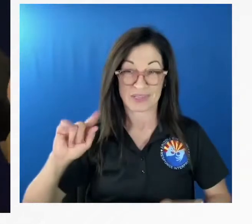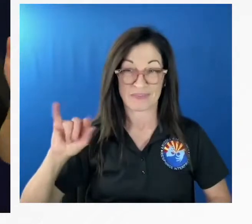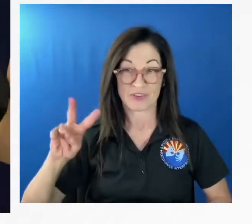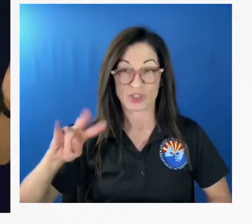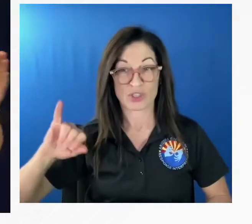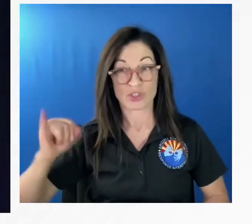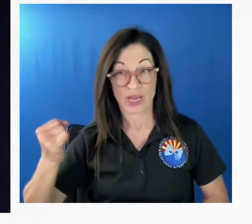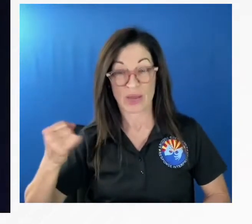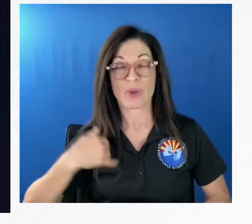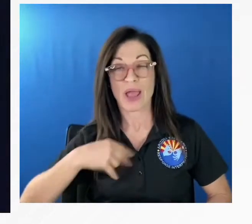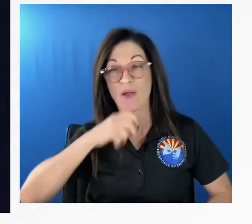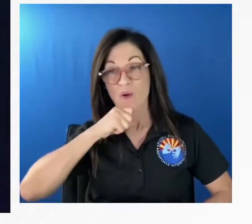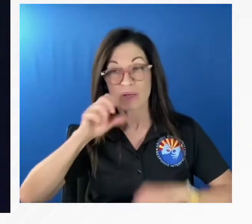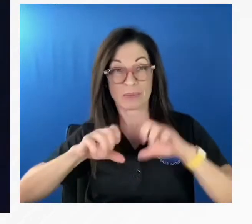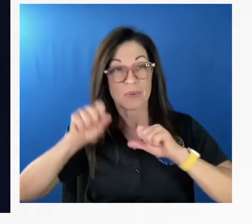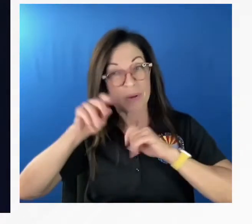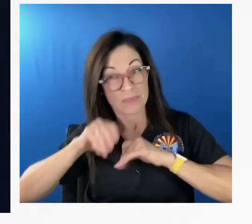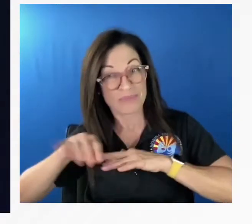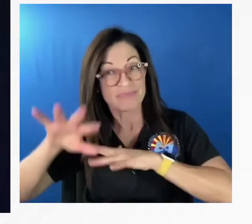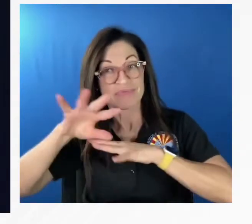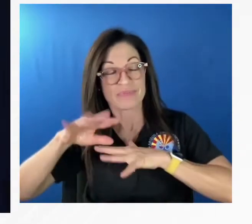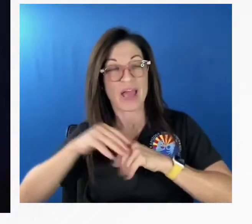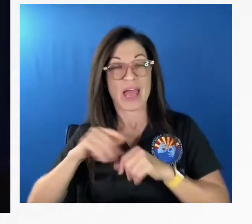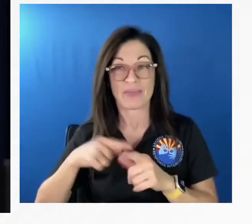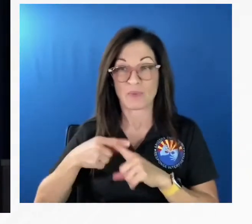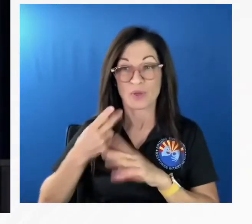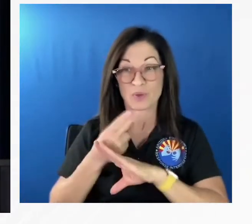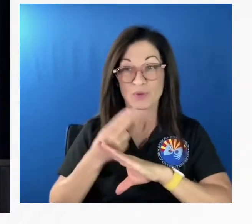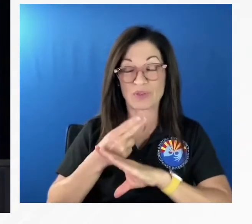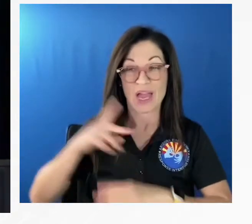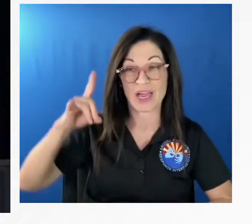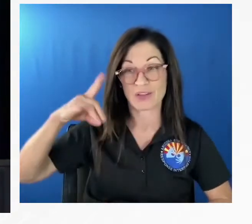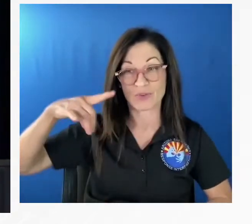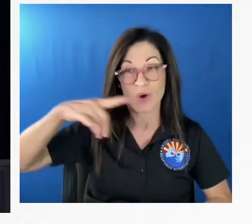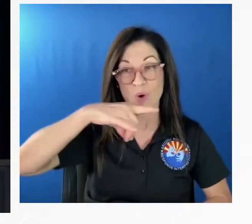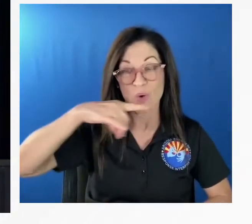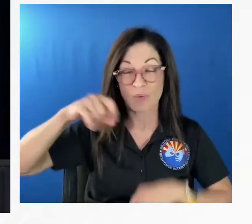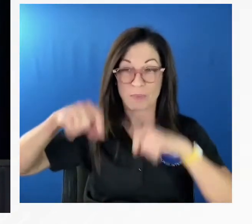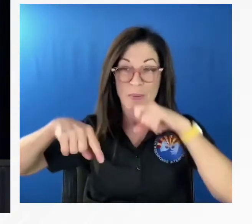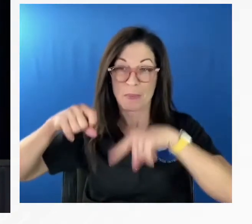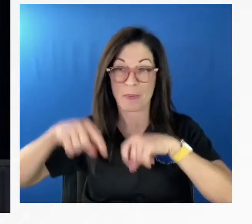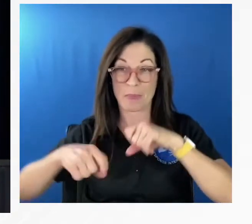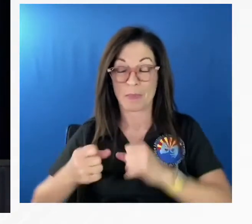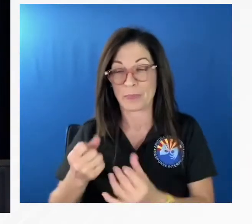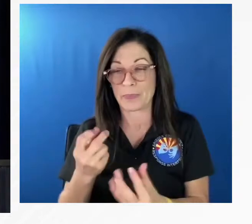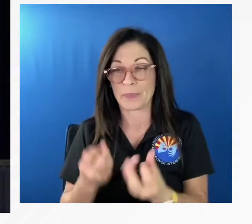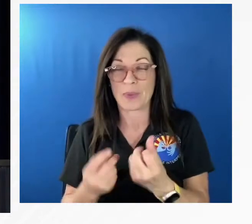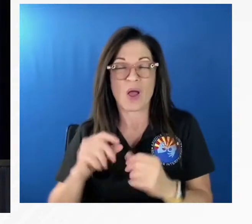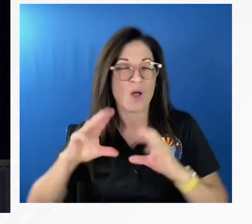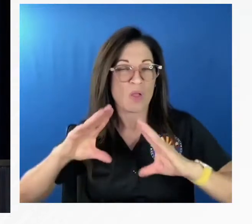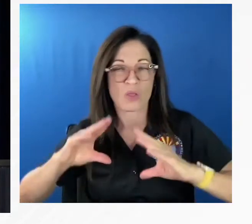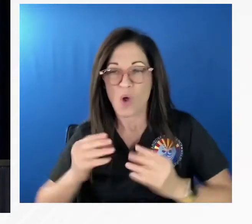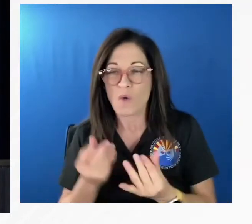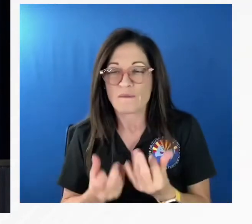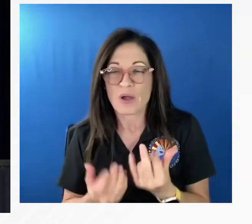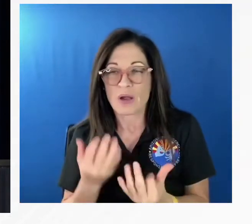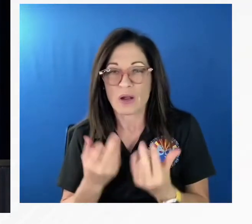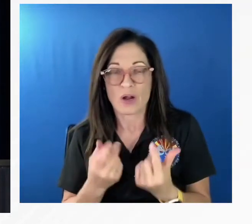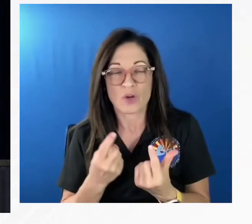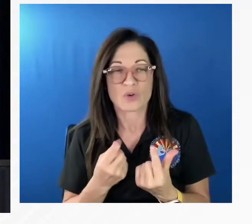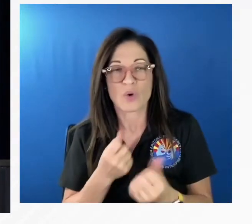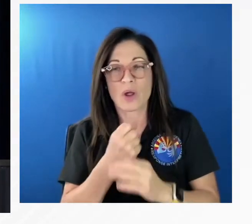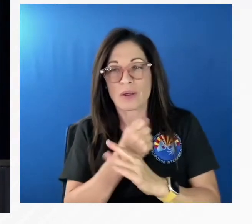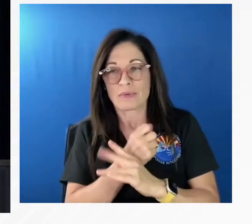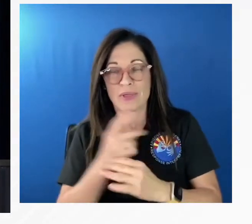retardant, and we fired that with that little drone, dropping those little tiny eggs, and did some very low intensity firing to backfire away from